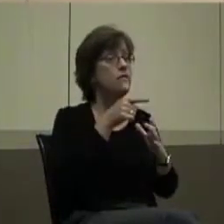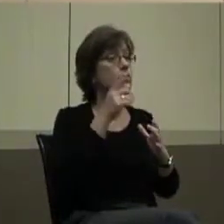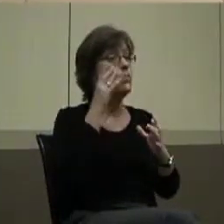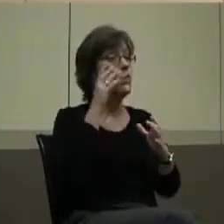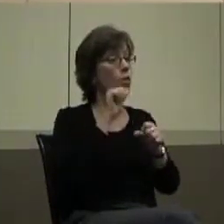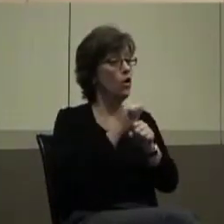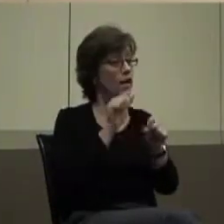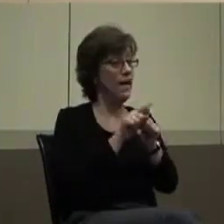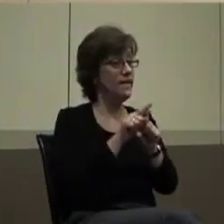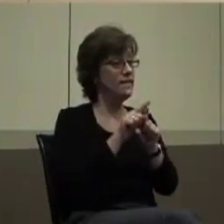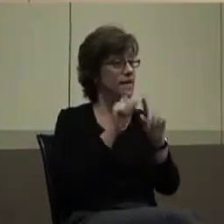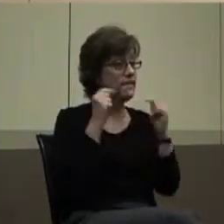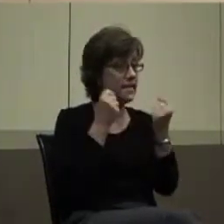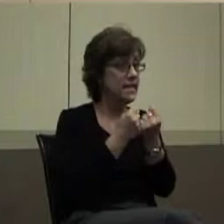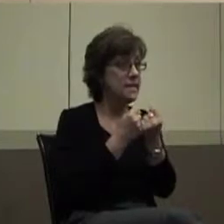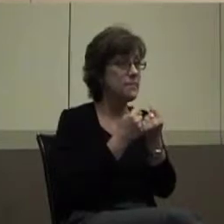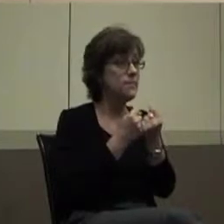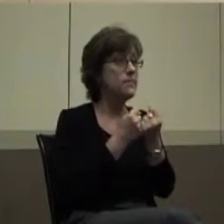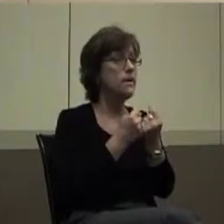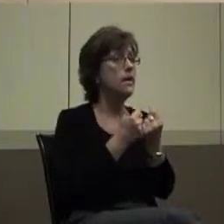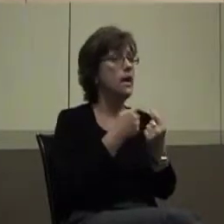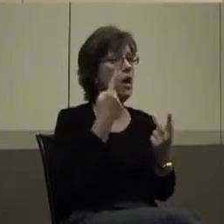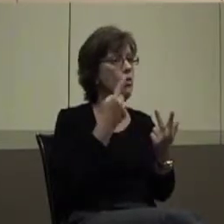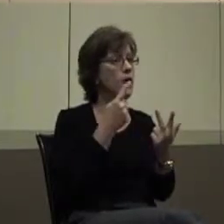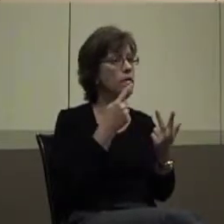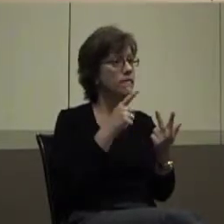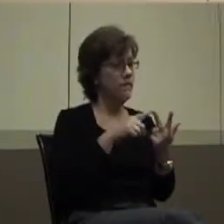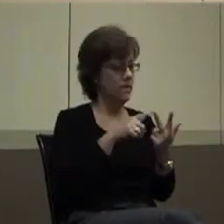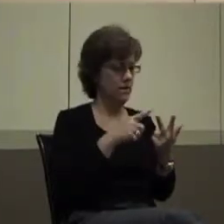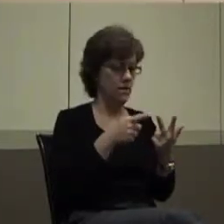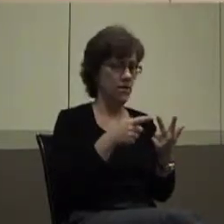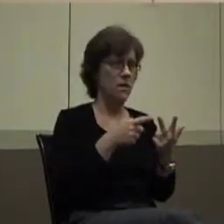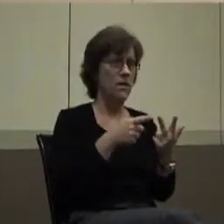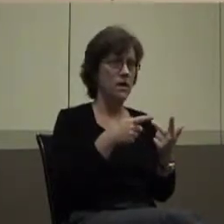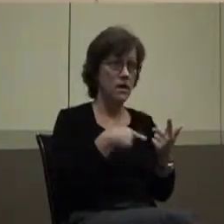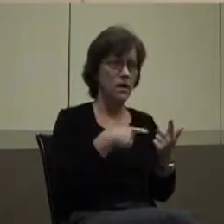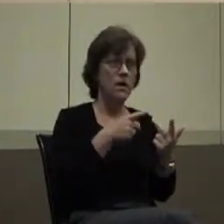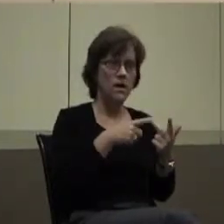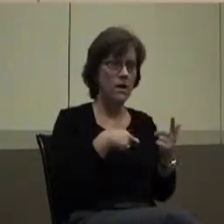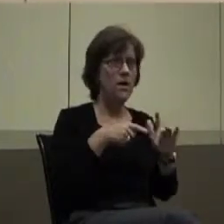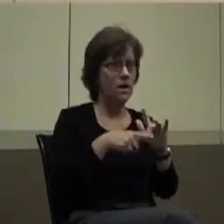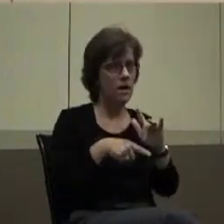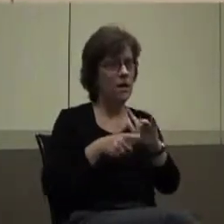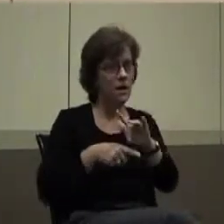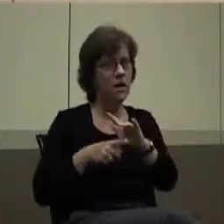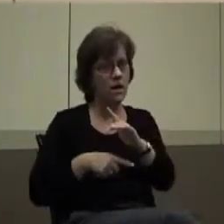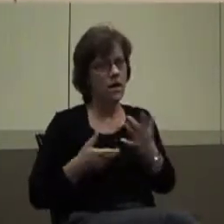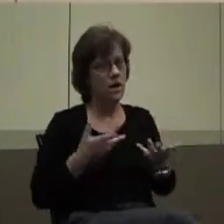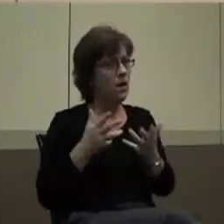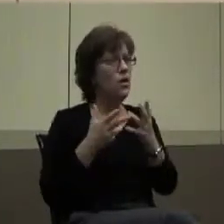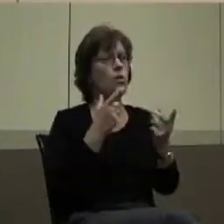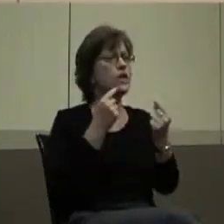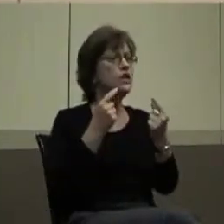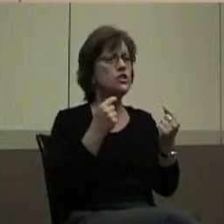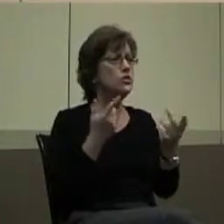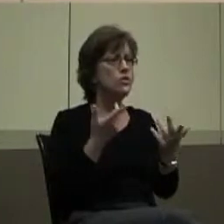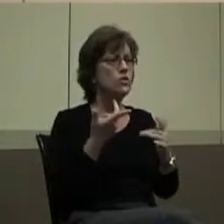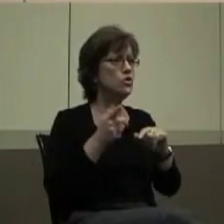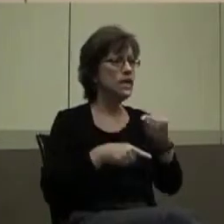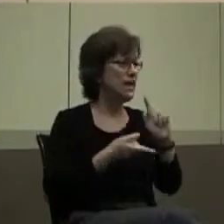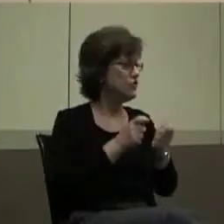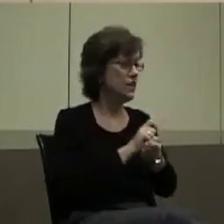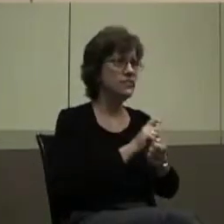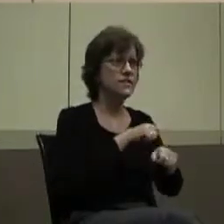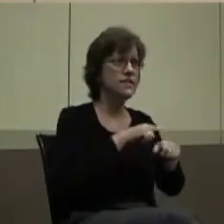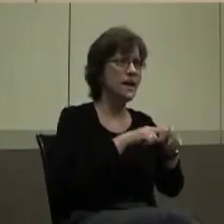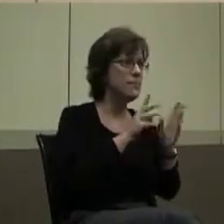going to work as a team and one of your team members is almost very rarely at the meetings, what do? If you can't